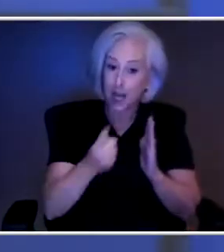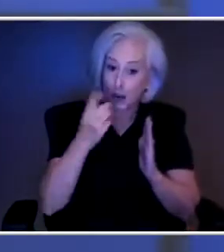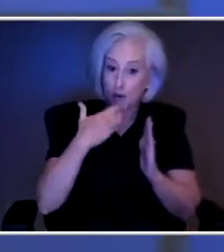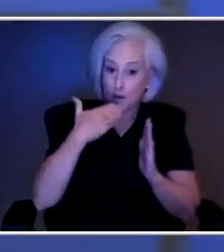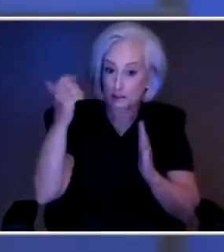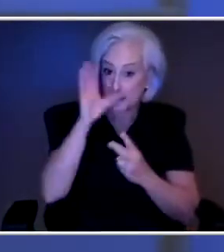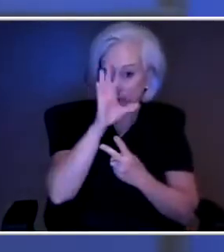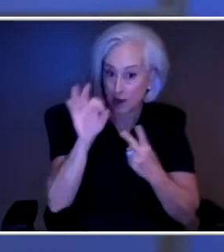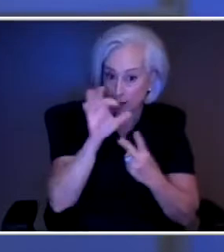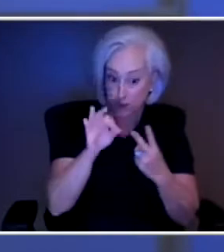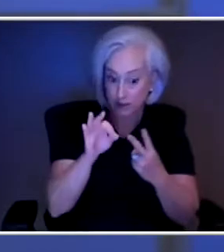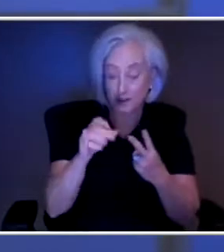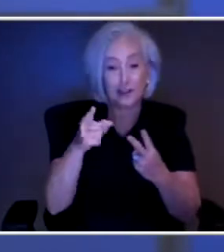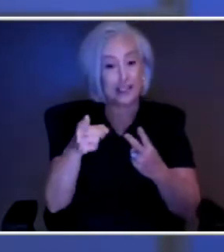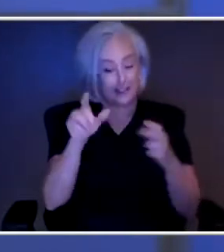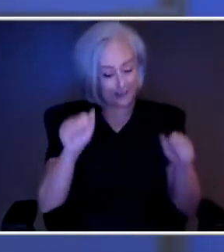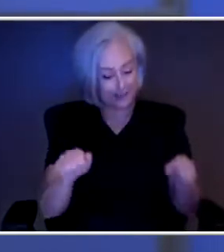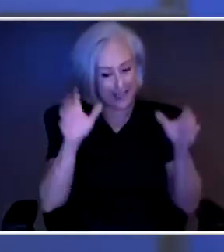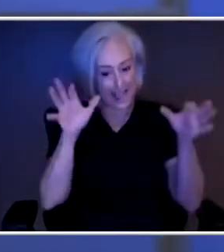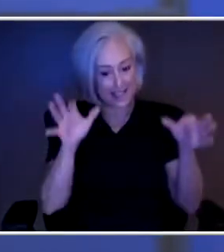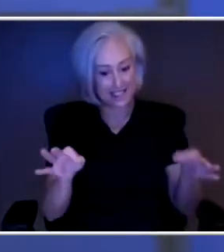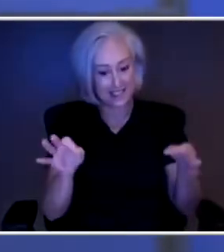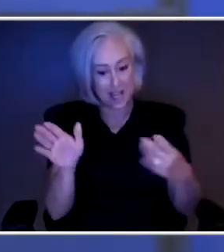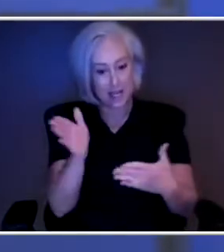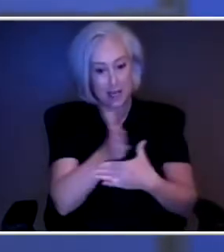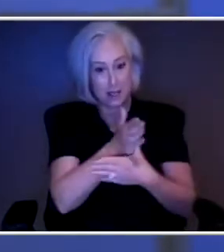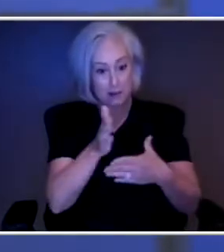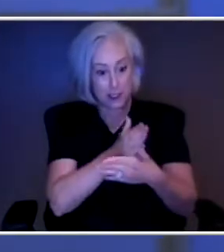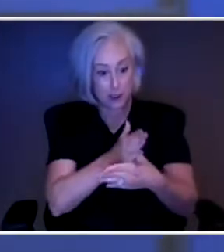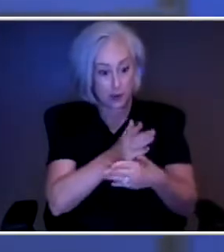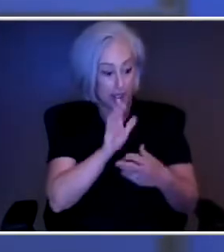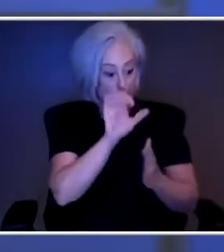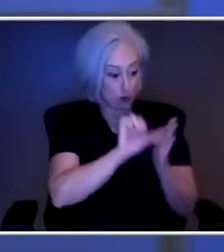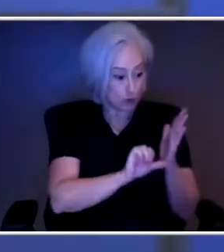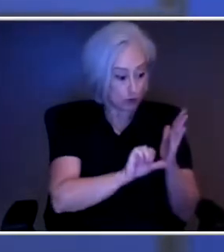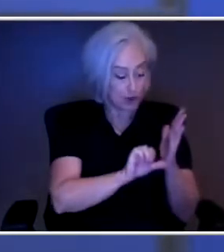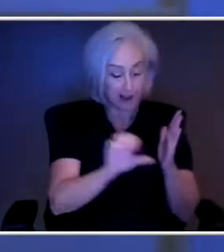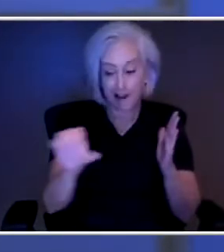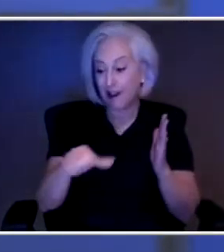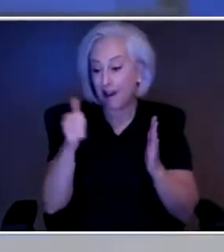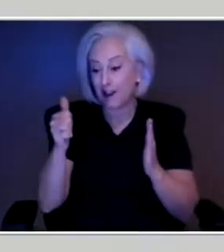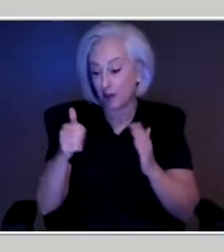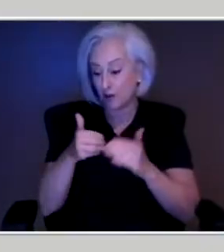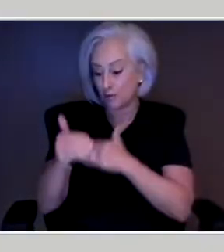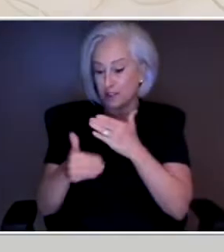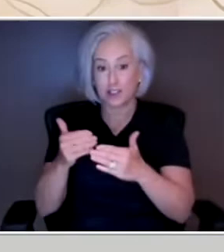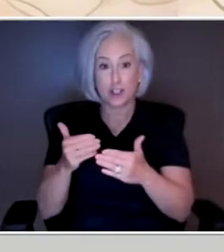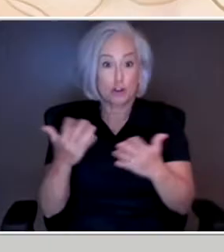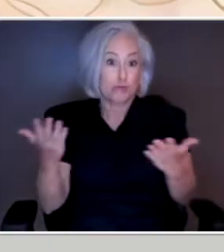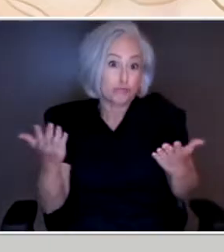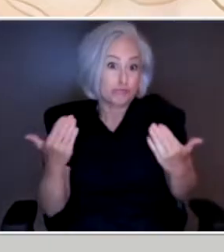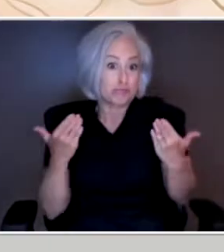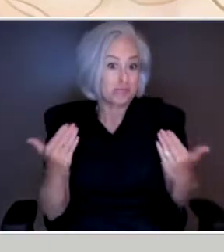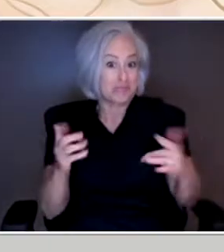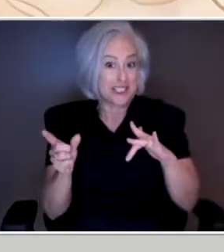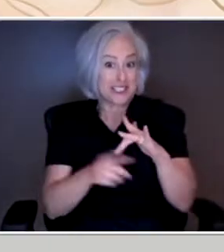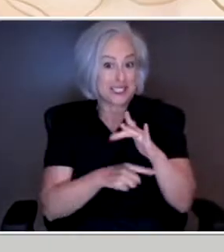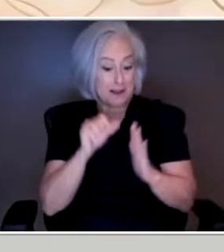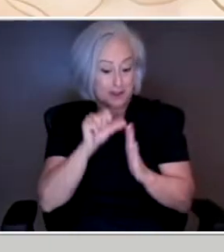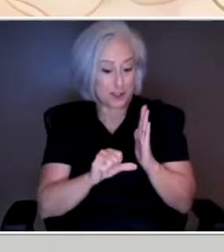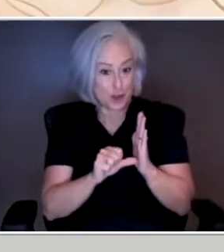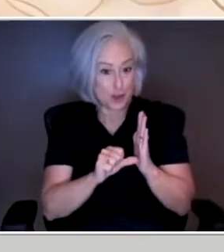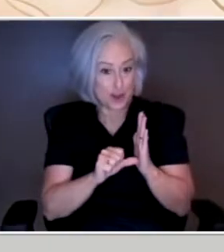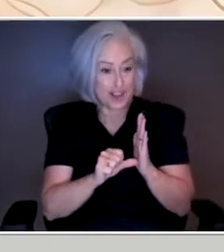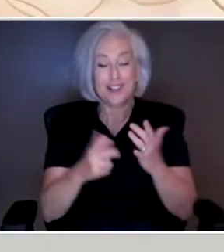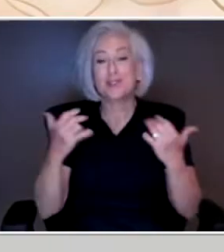between surgery and a less invasive procedure, why not skip the scalpel? Today, we are learning about a new procedure to